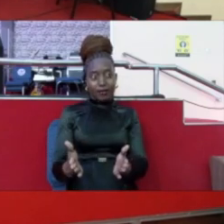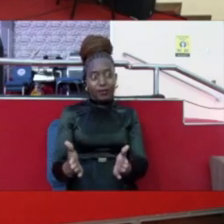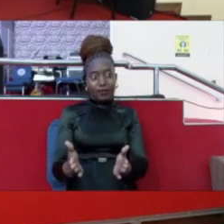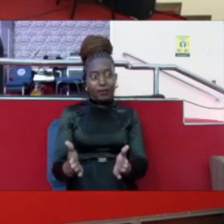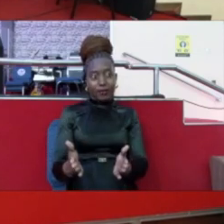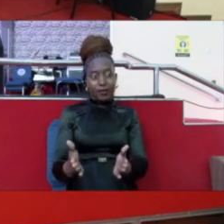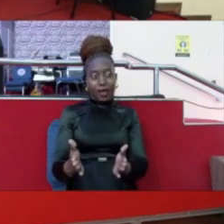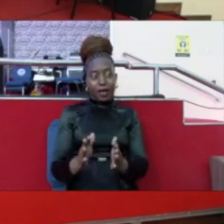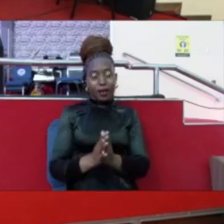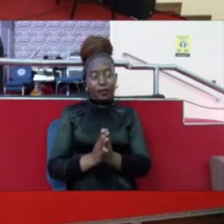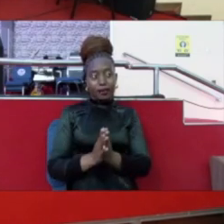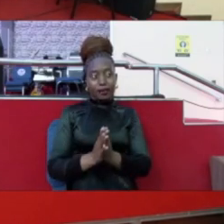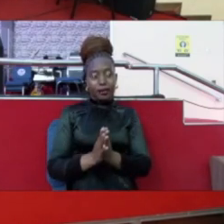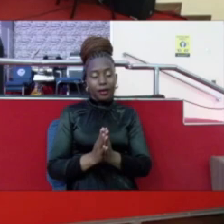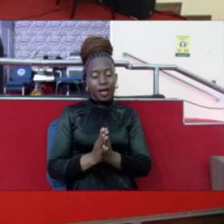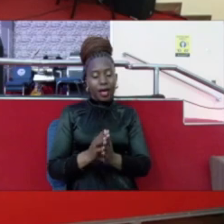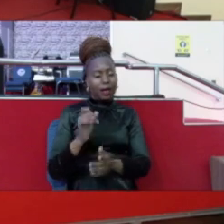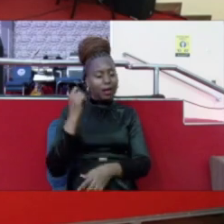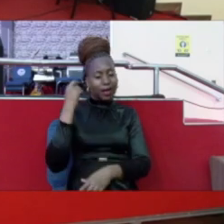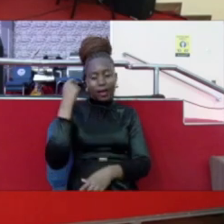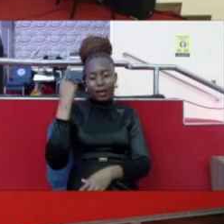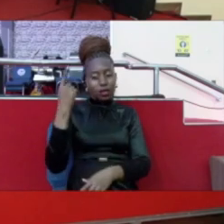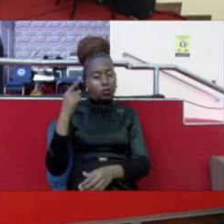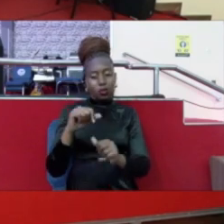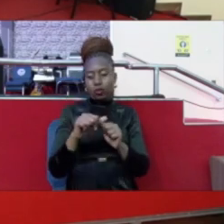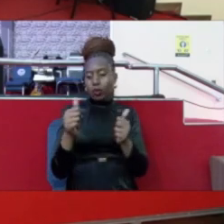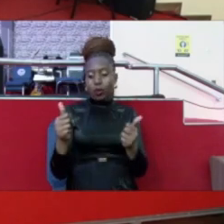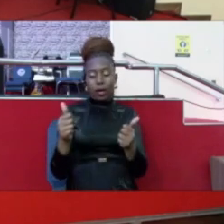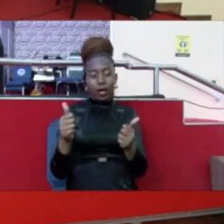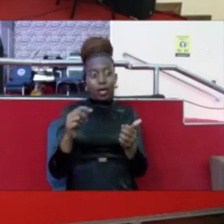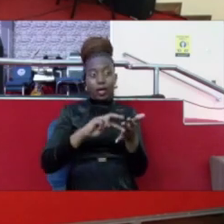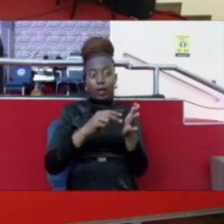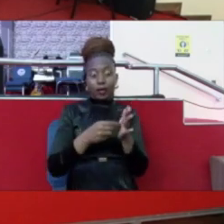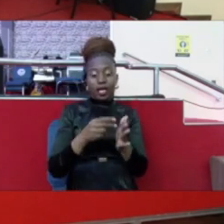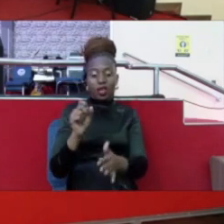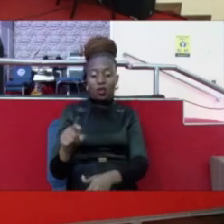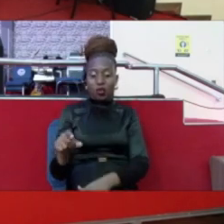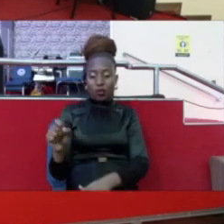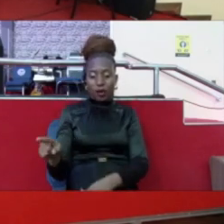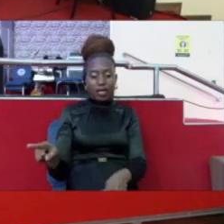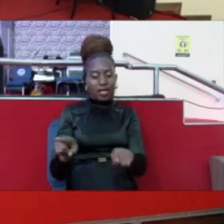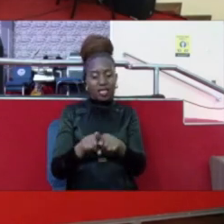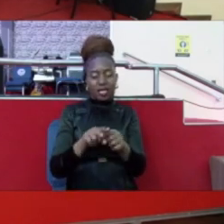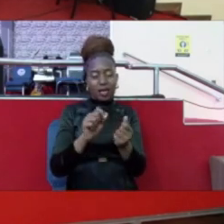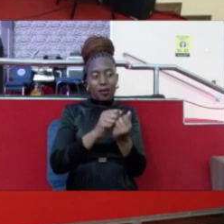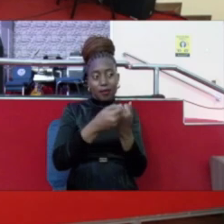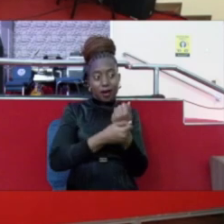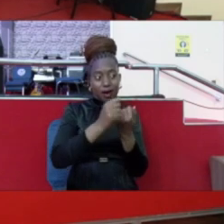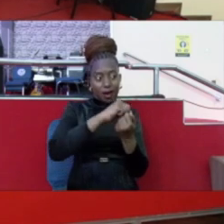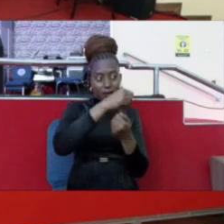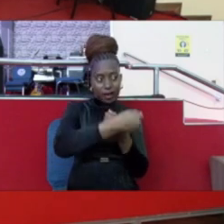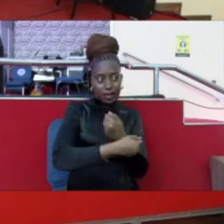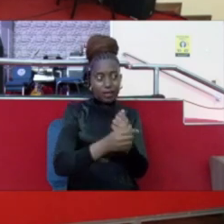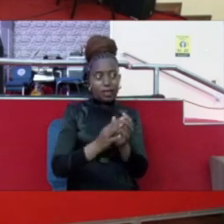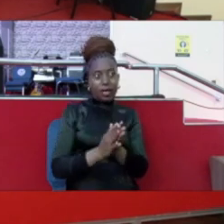they understood what sowing and reaping is. They understand that if they didn't sow, na wakaelewa kwamba wasipopanda, they would not